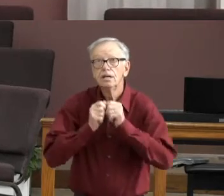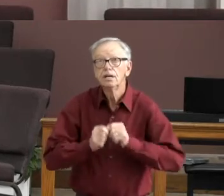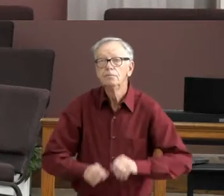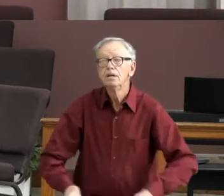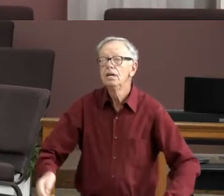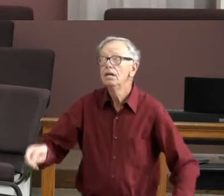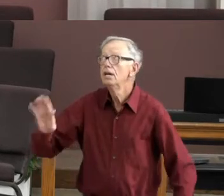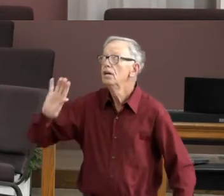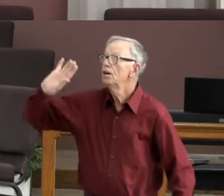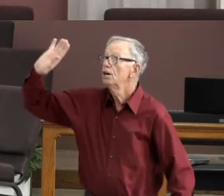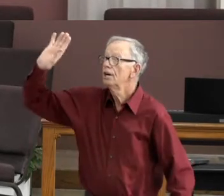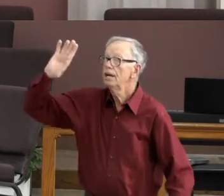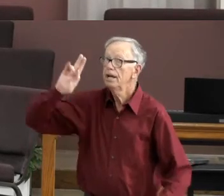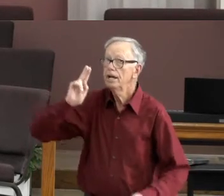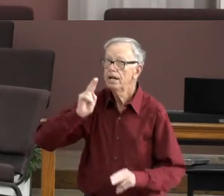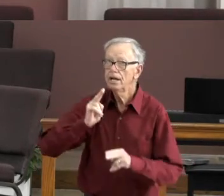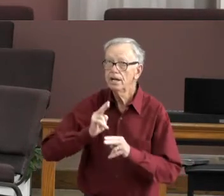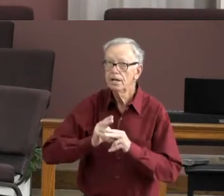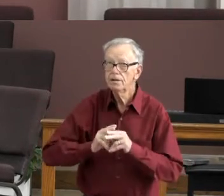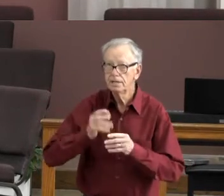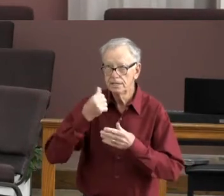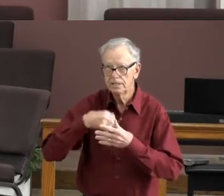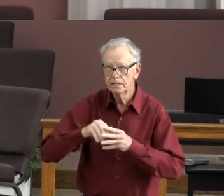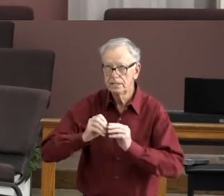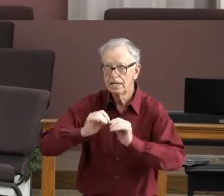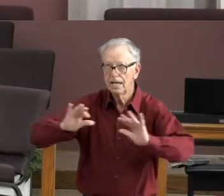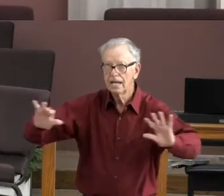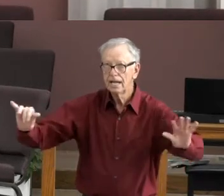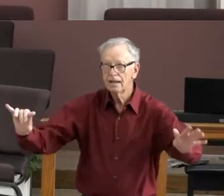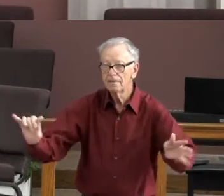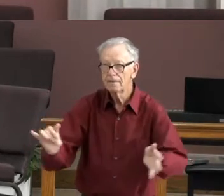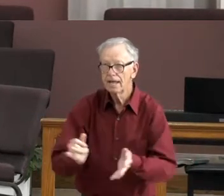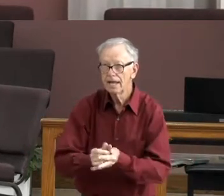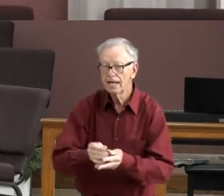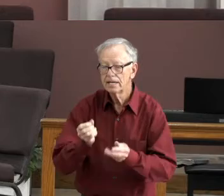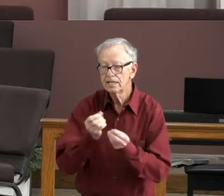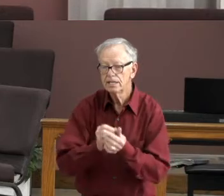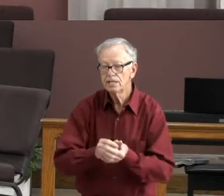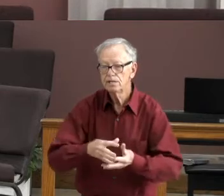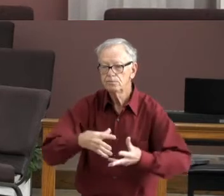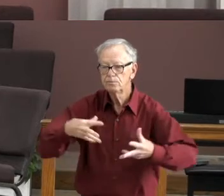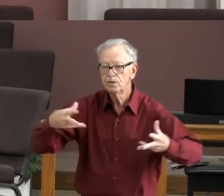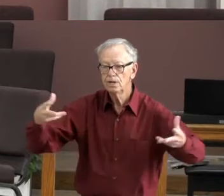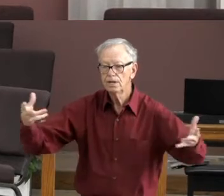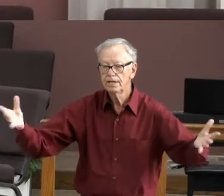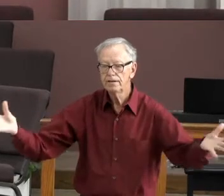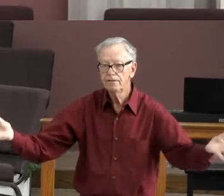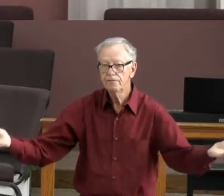Blessed be your name in the land that is.